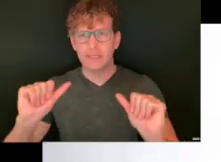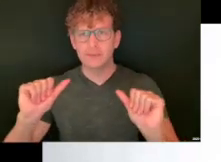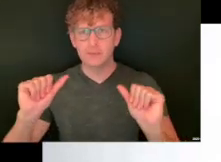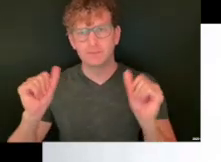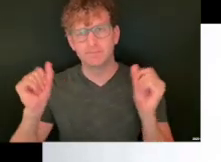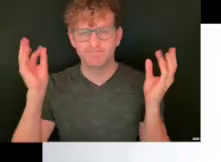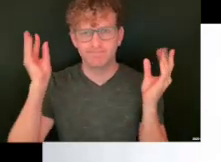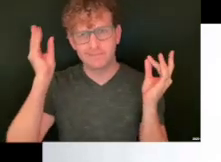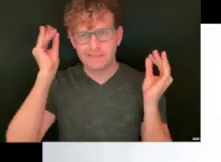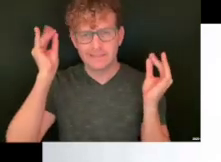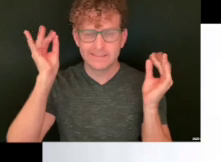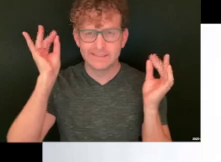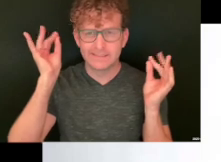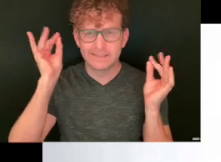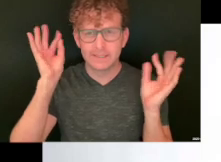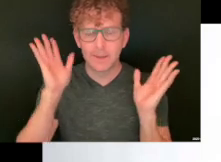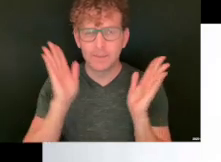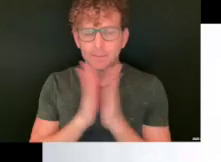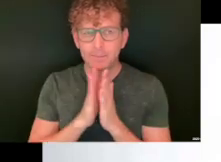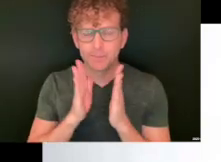think